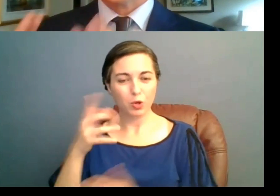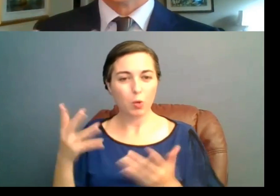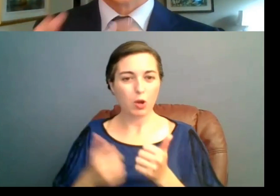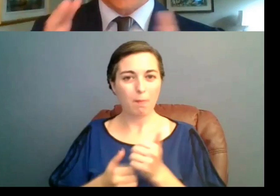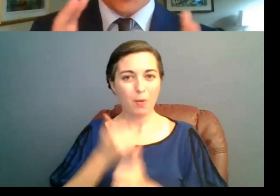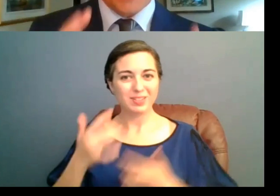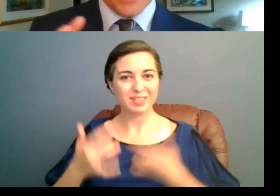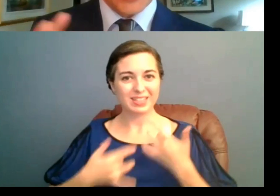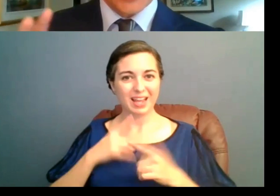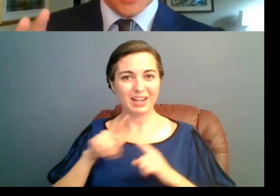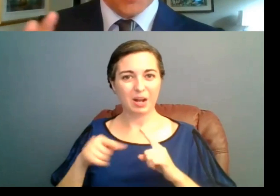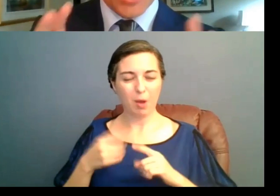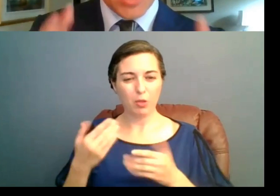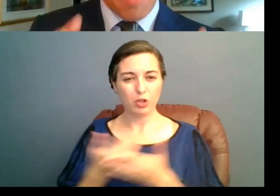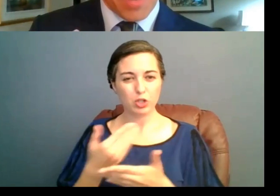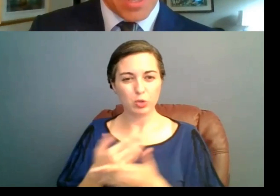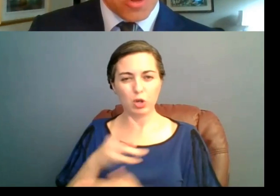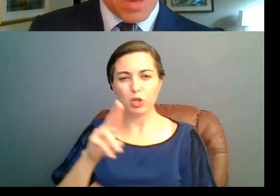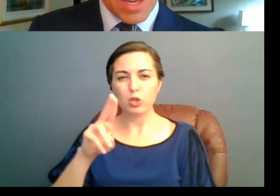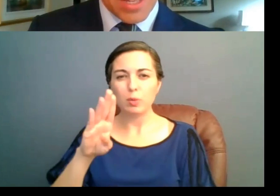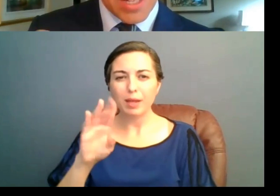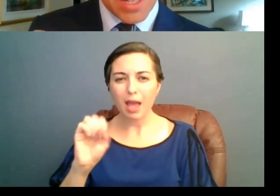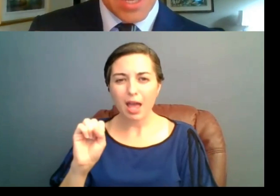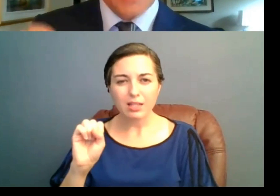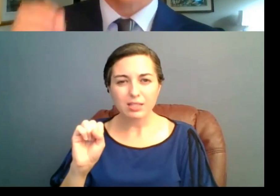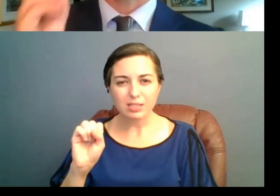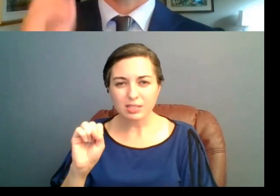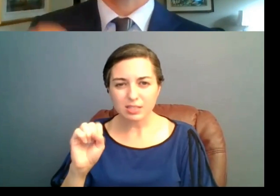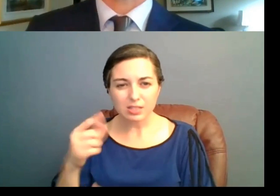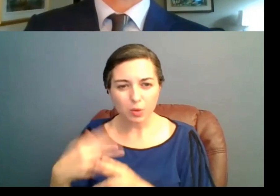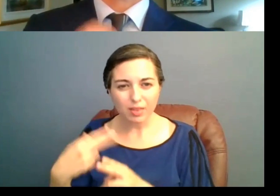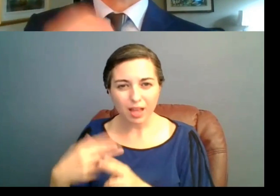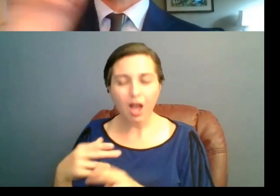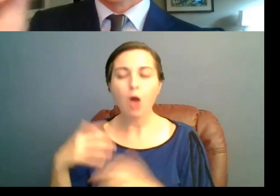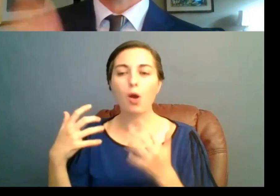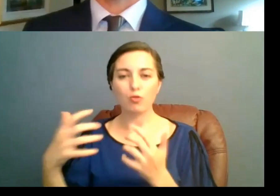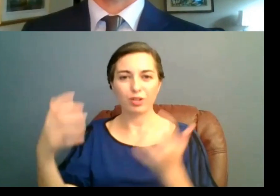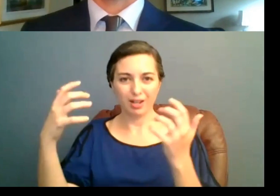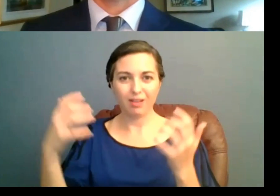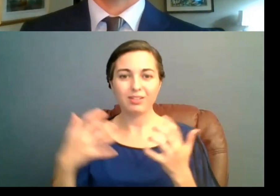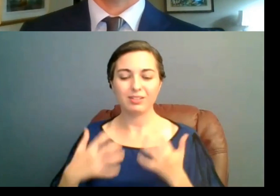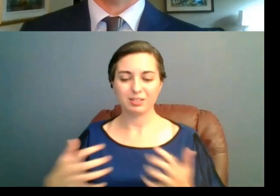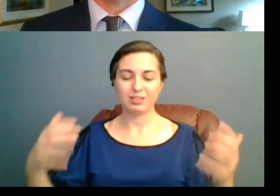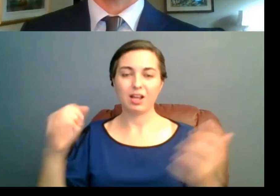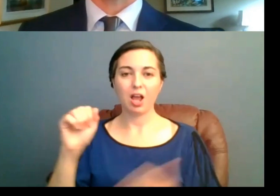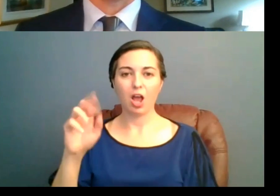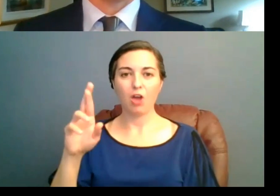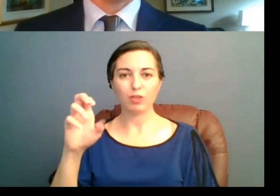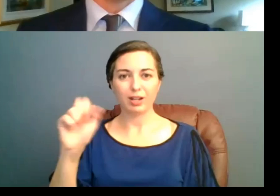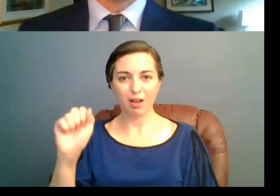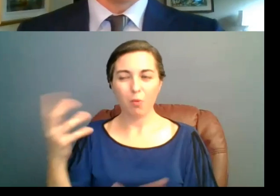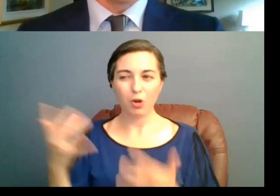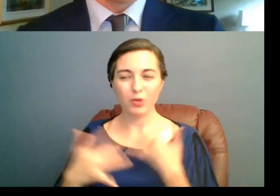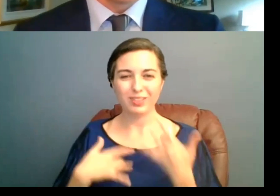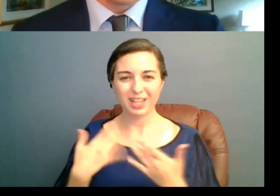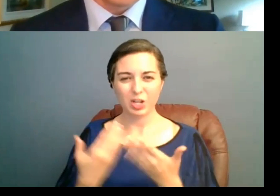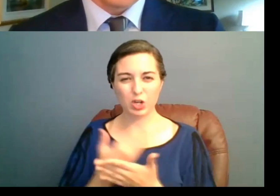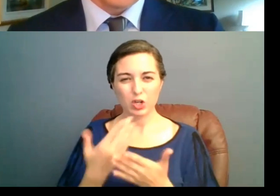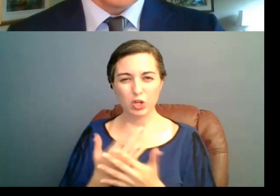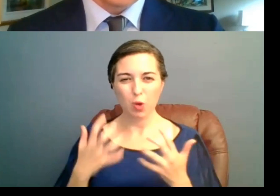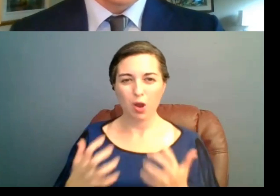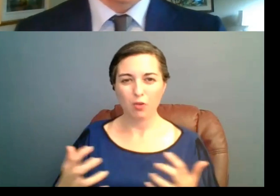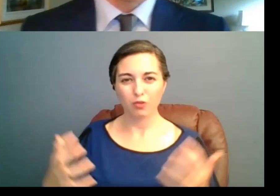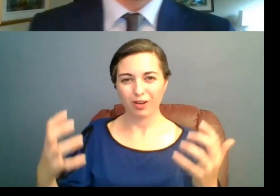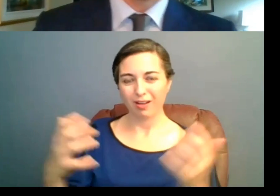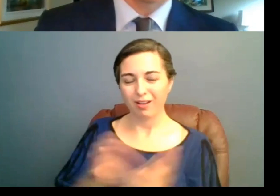about within the new, is it called UBS? What is the name of it? UBS Arena. What are you most excited about in your new digs? It's a